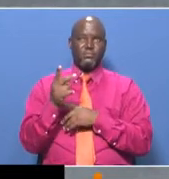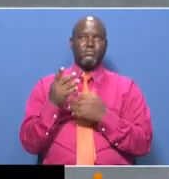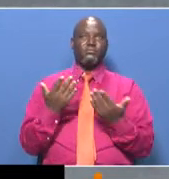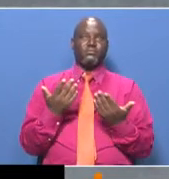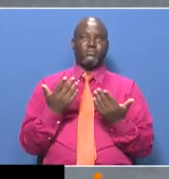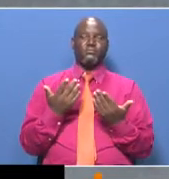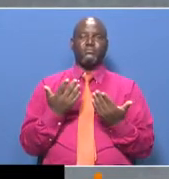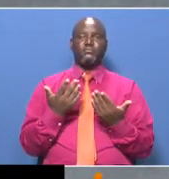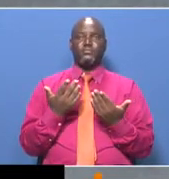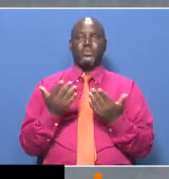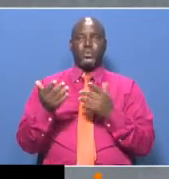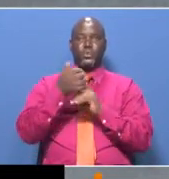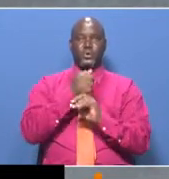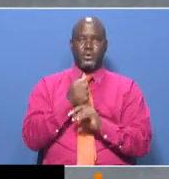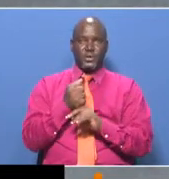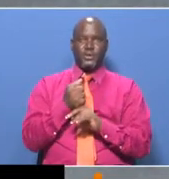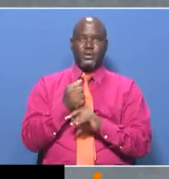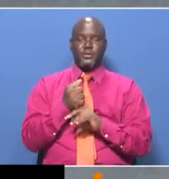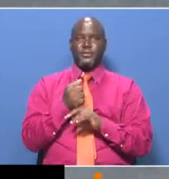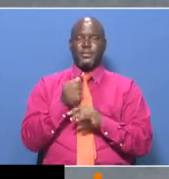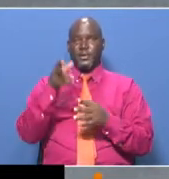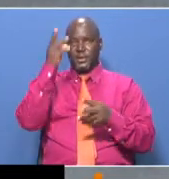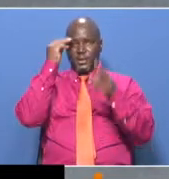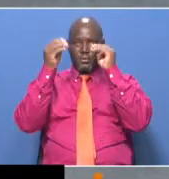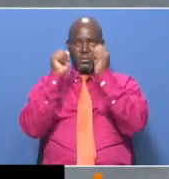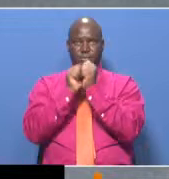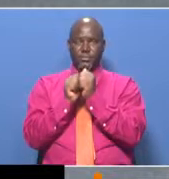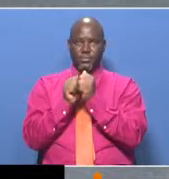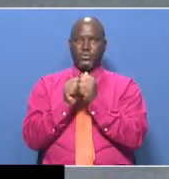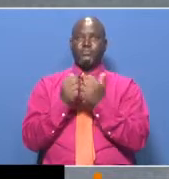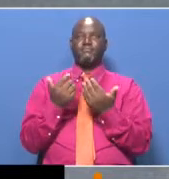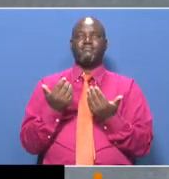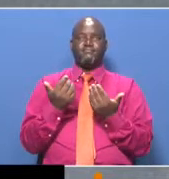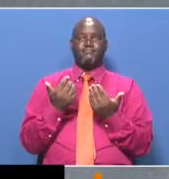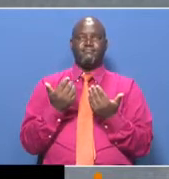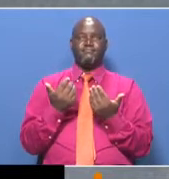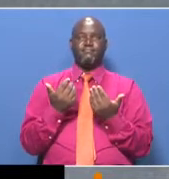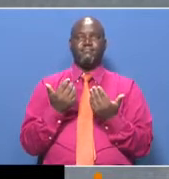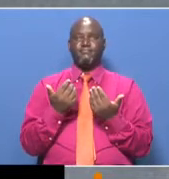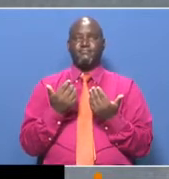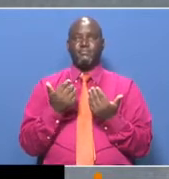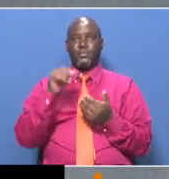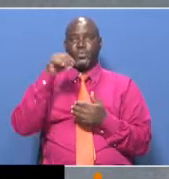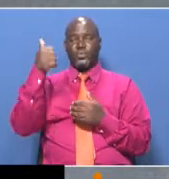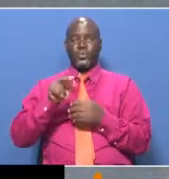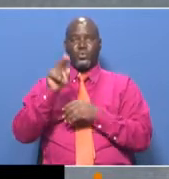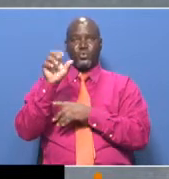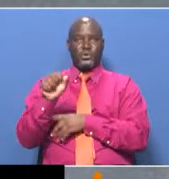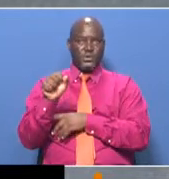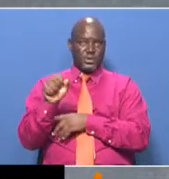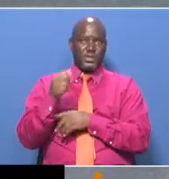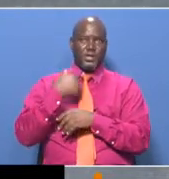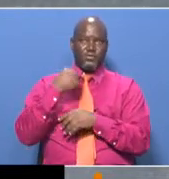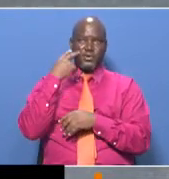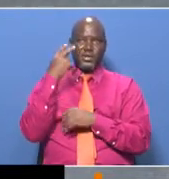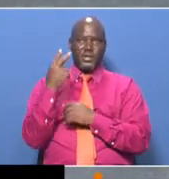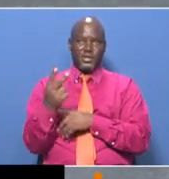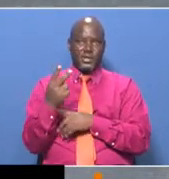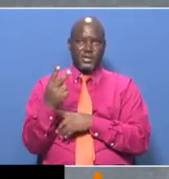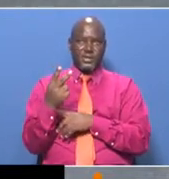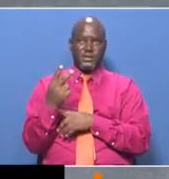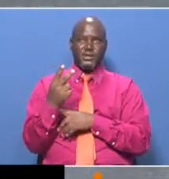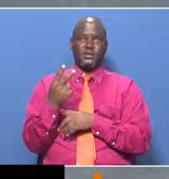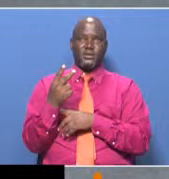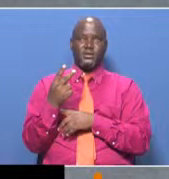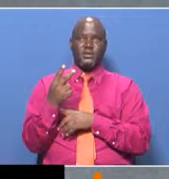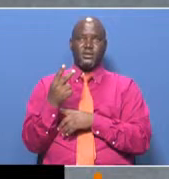to, what do they call them benchmarking? You have been to a benchmarking in the let's say the United States. You have seen that